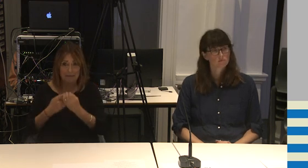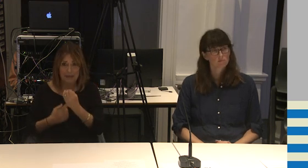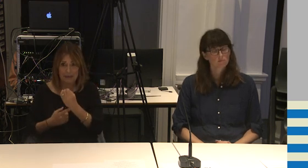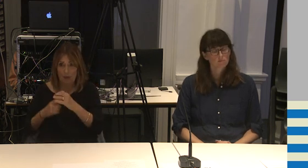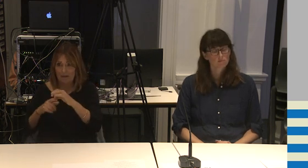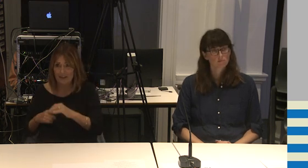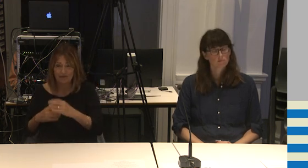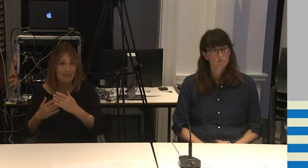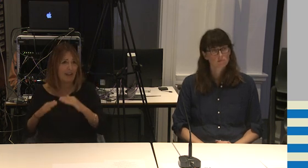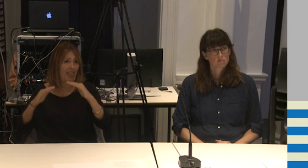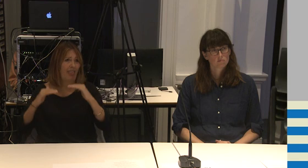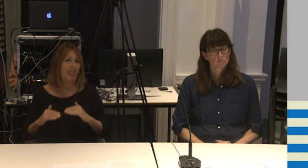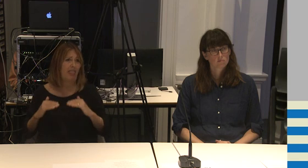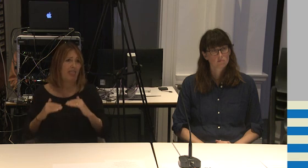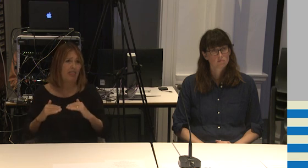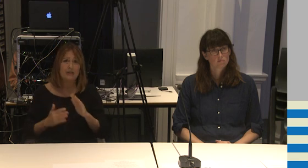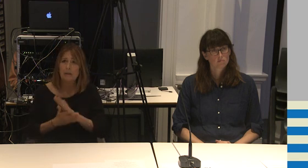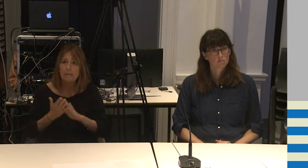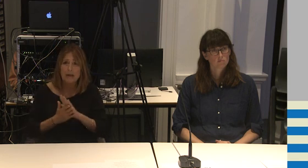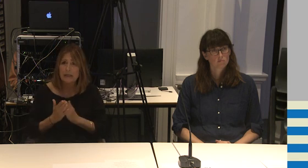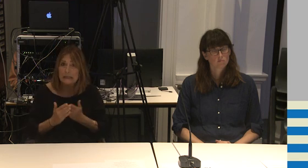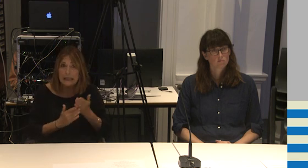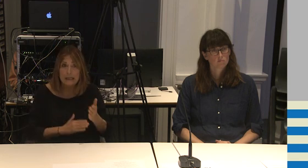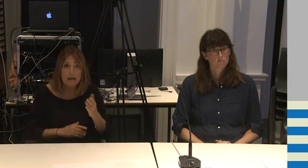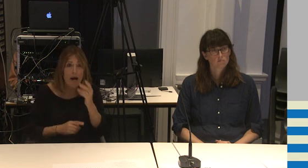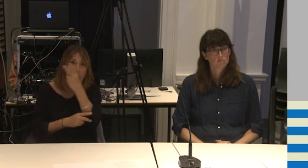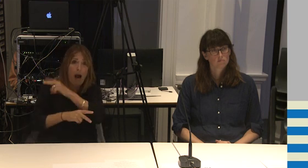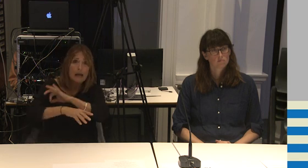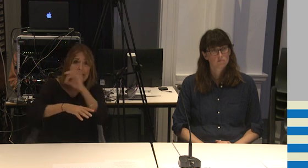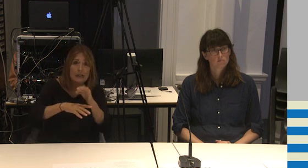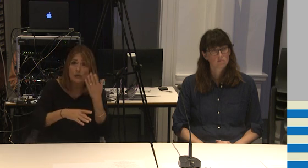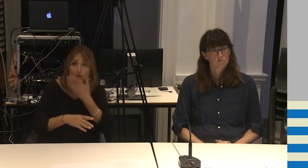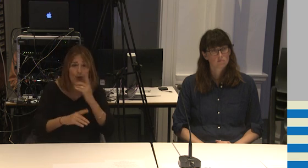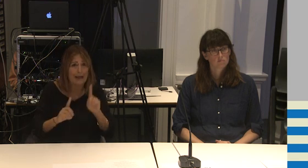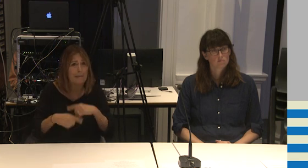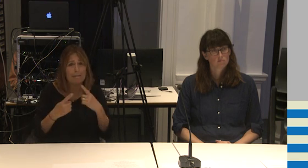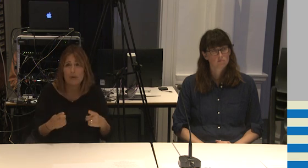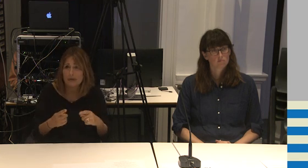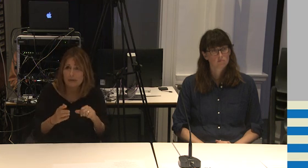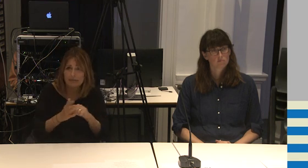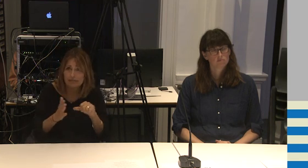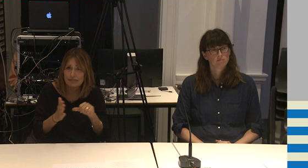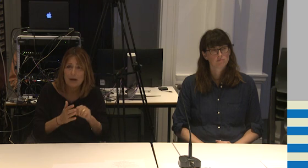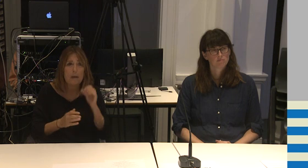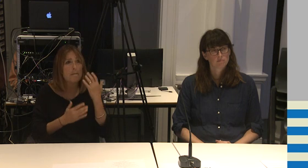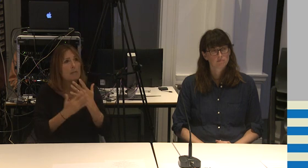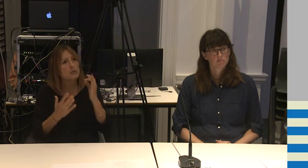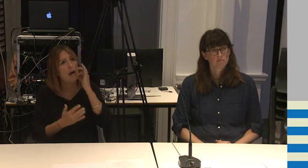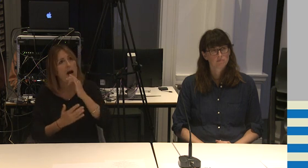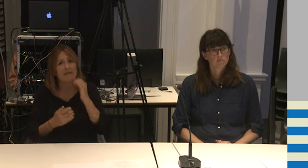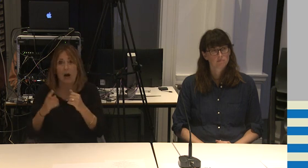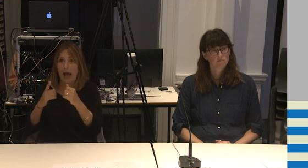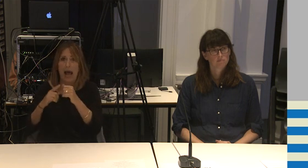out of school and it's so hard to get into architecture school. Most places ask for like A's and B's, which just